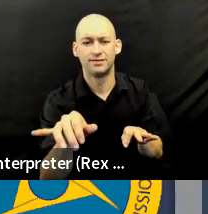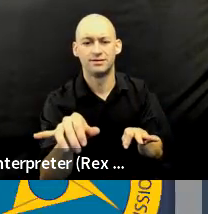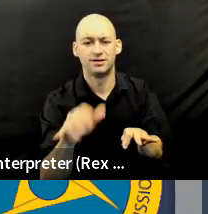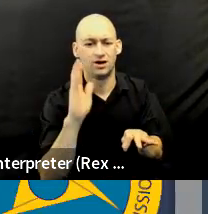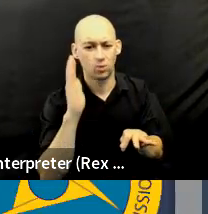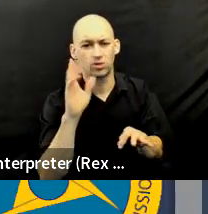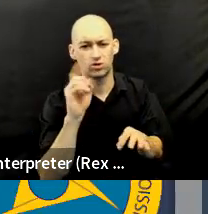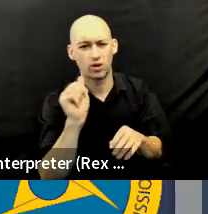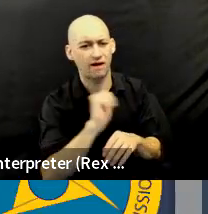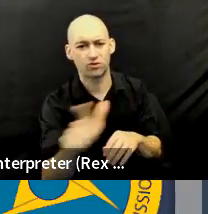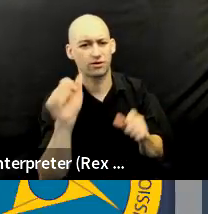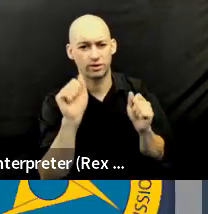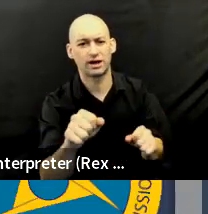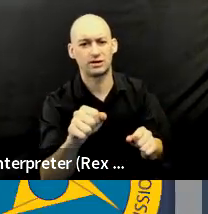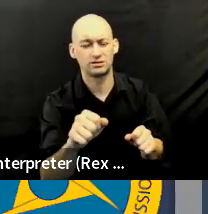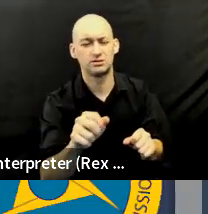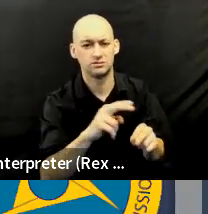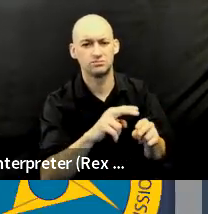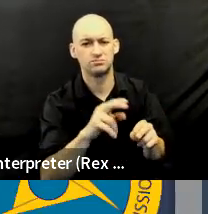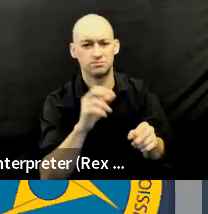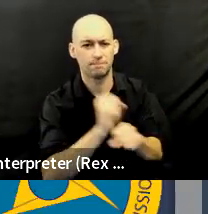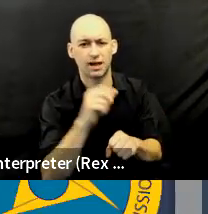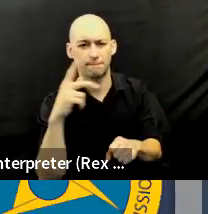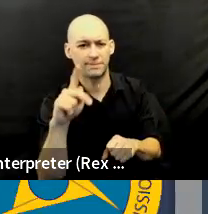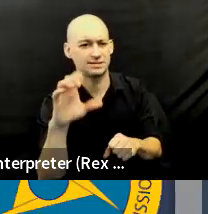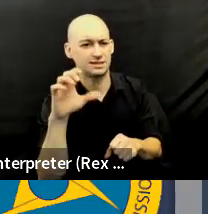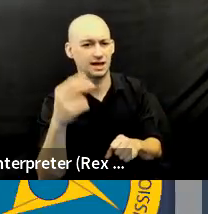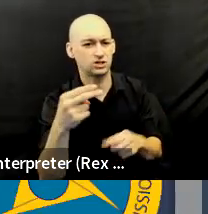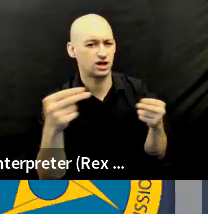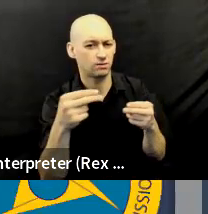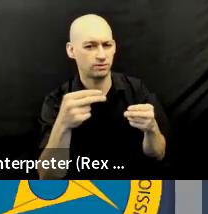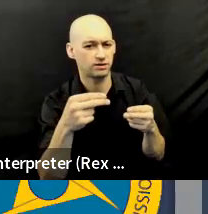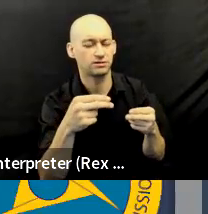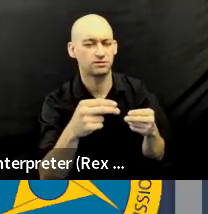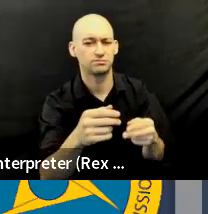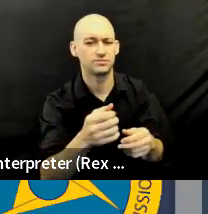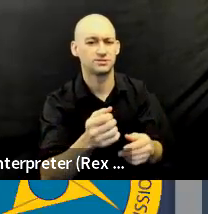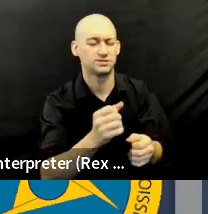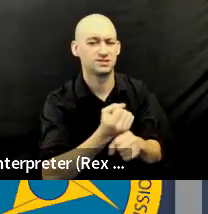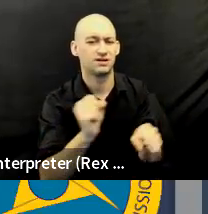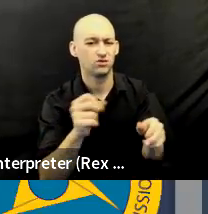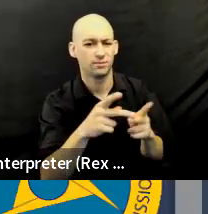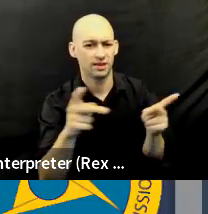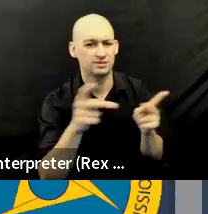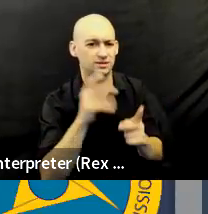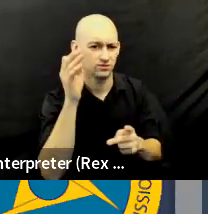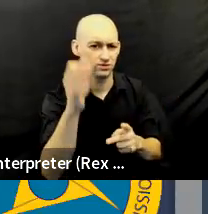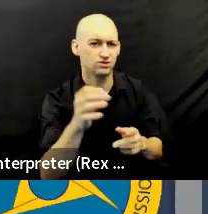do everything we can to try to make PCH a safer corridor in the coming weeks and years. Committed to